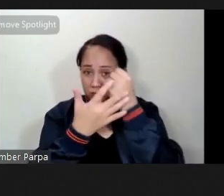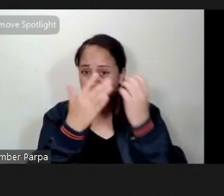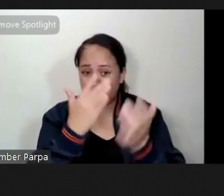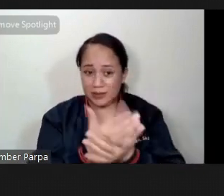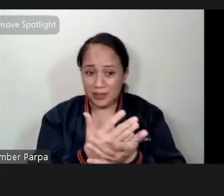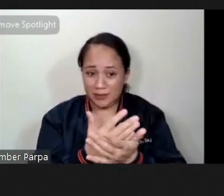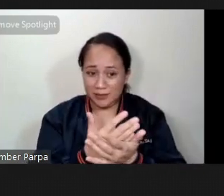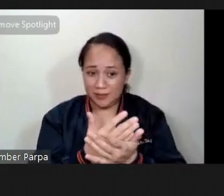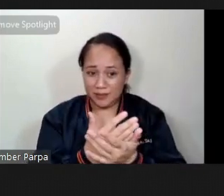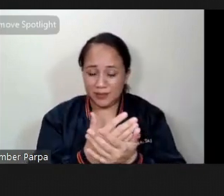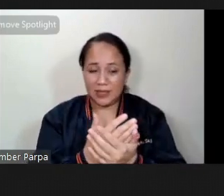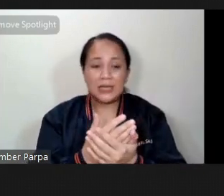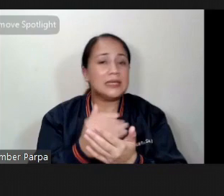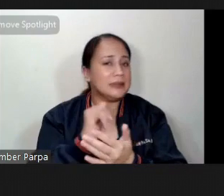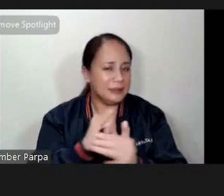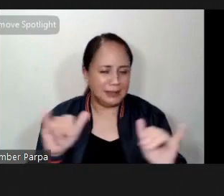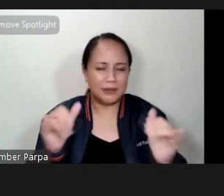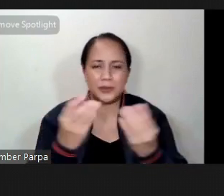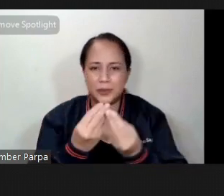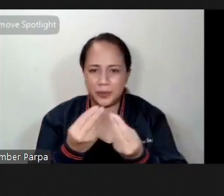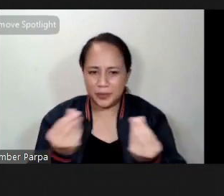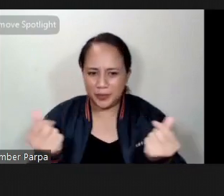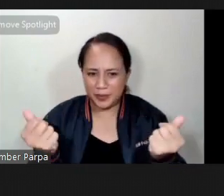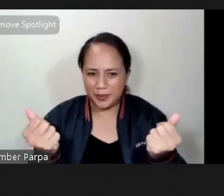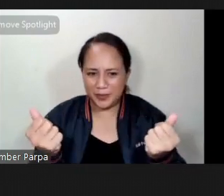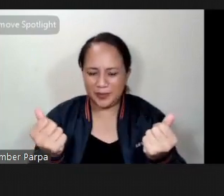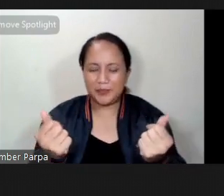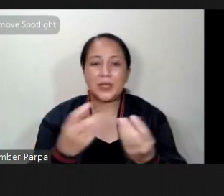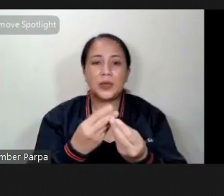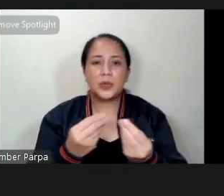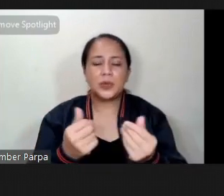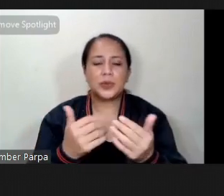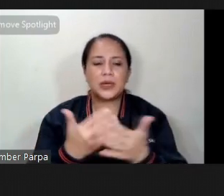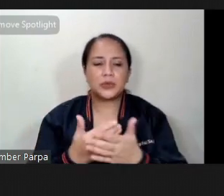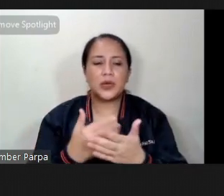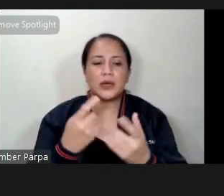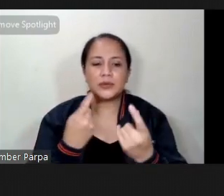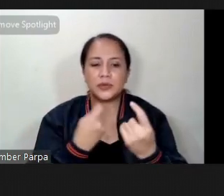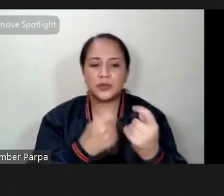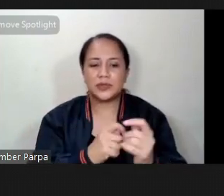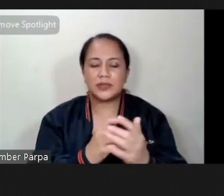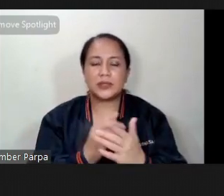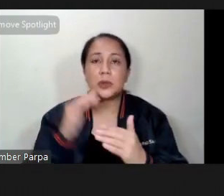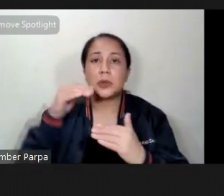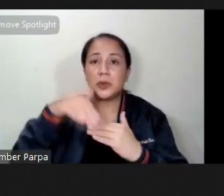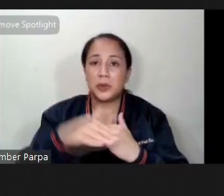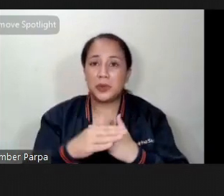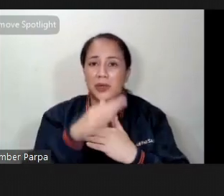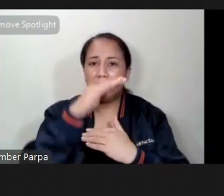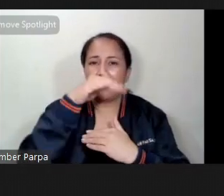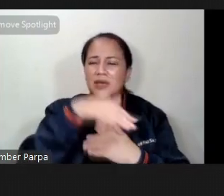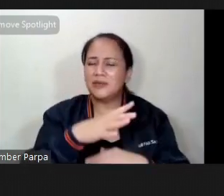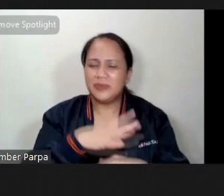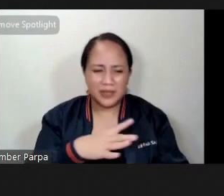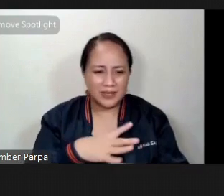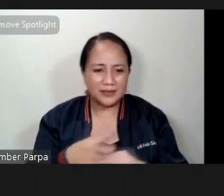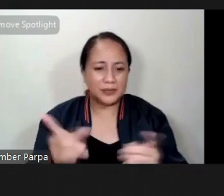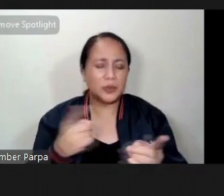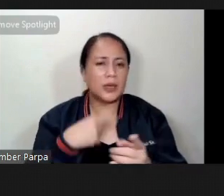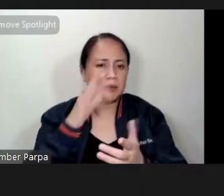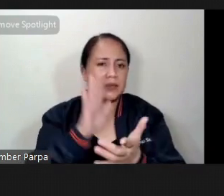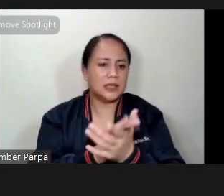does healing. Healing comes in waves, and you have to trust the ups and downs of it. I always believe